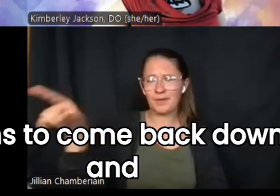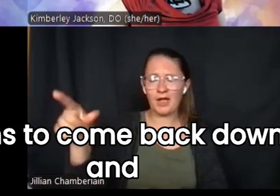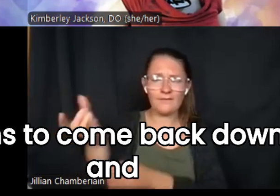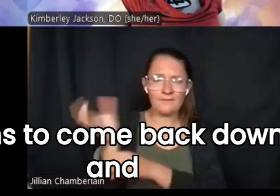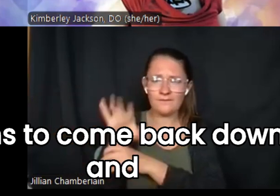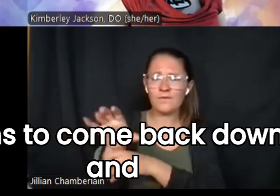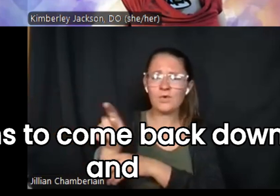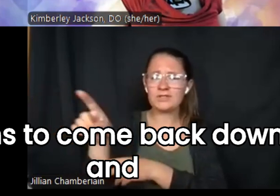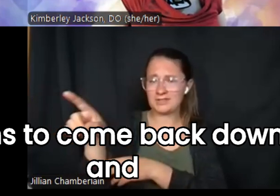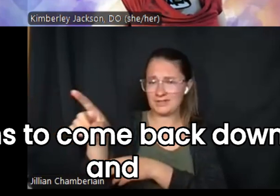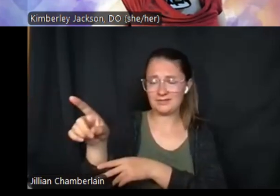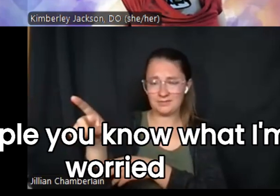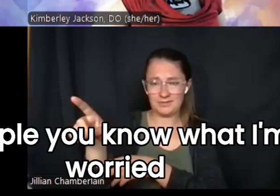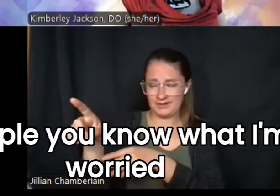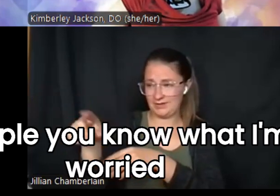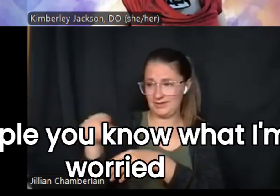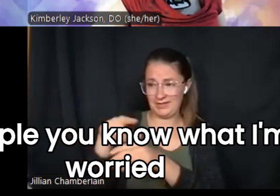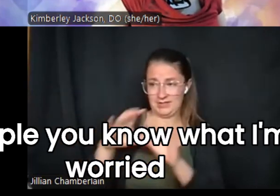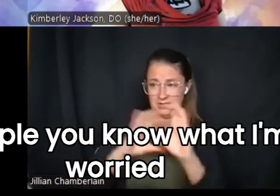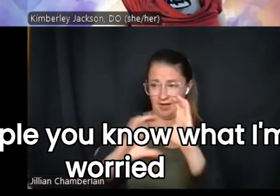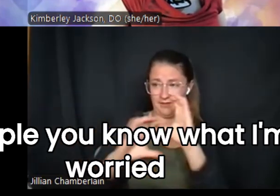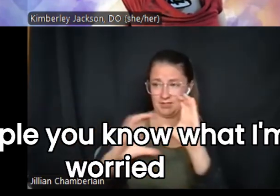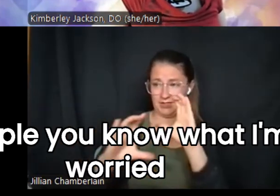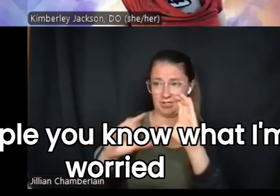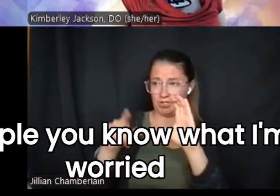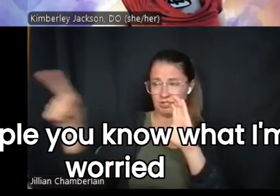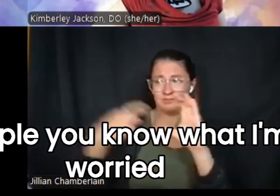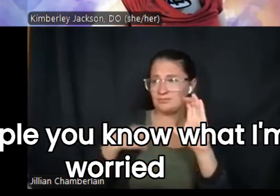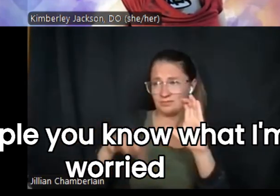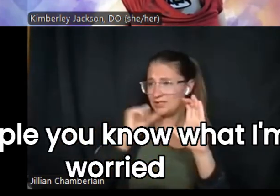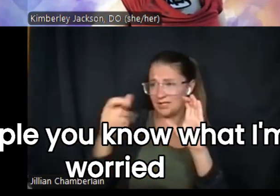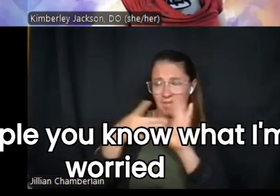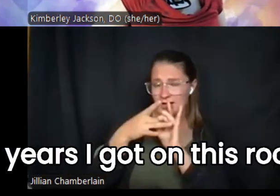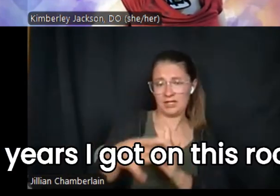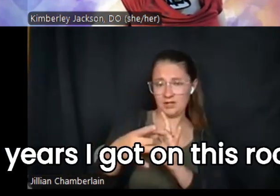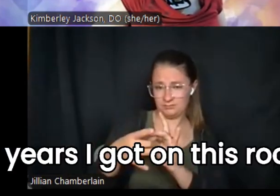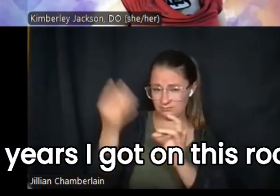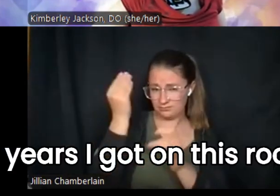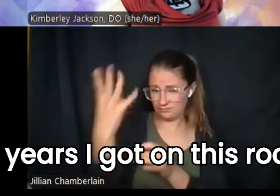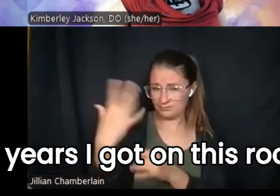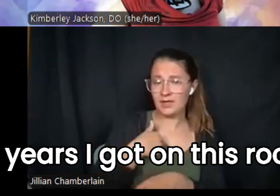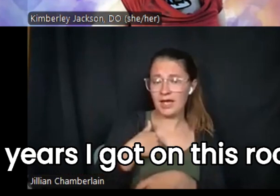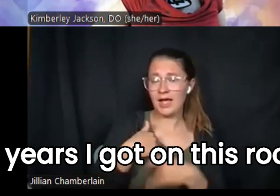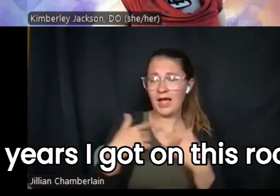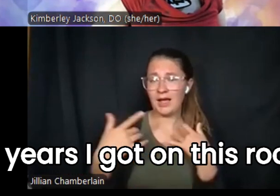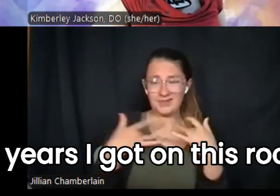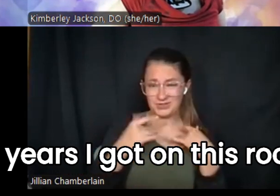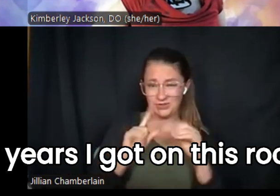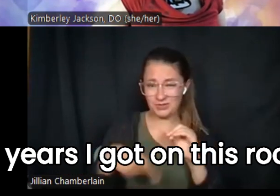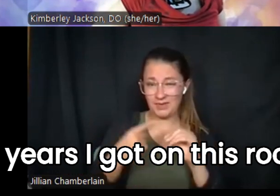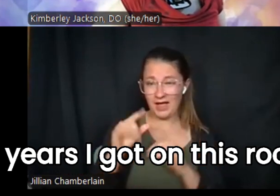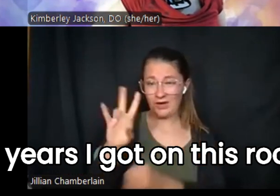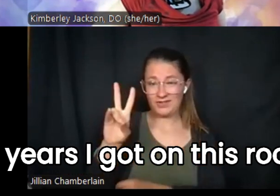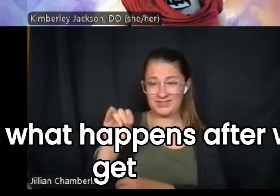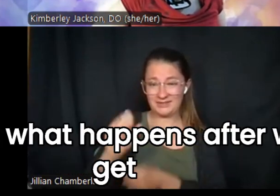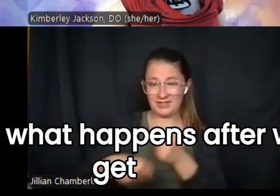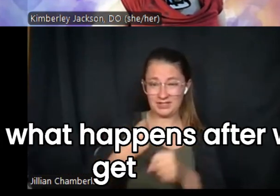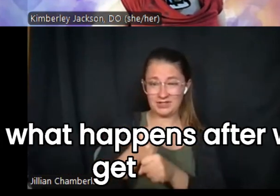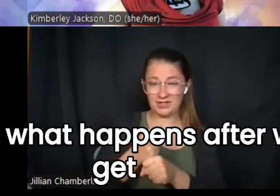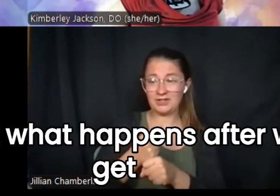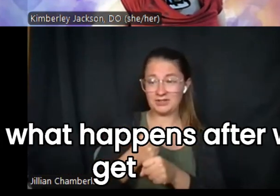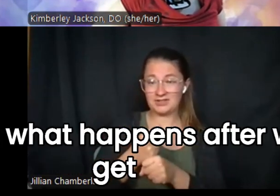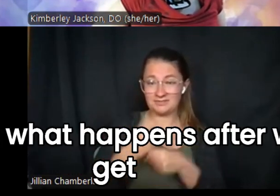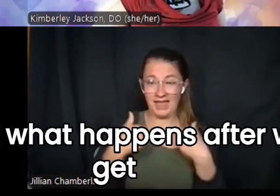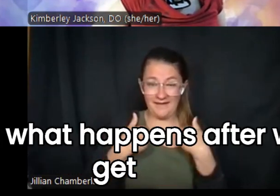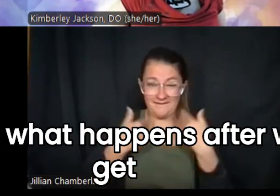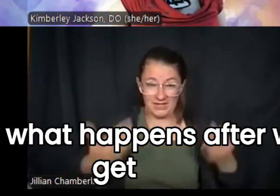come back down to earth and remind people, you know what? I'm kind of worried about the 70 years I got on this rock, and I'll worry about